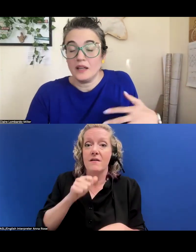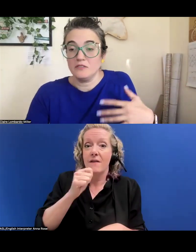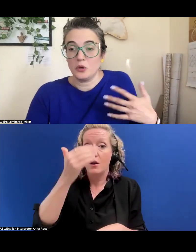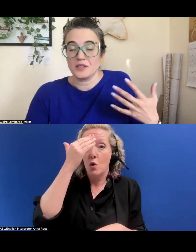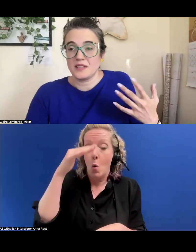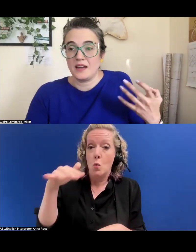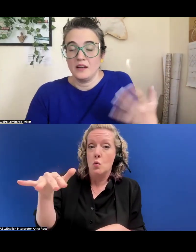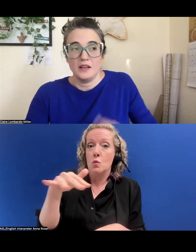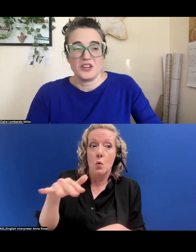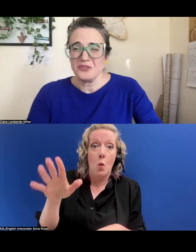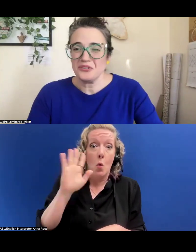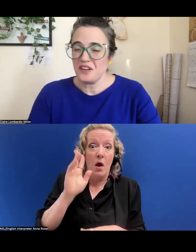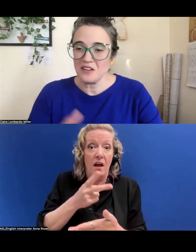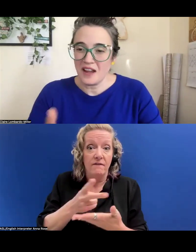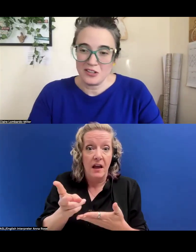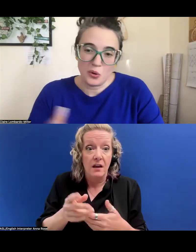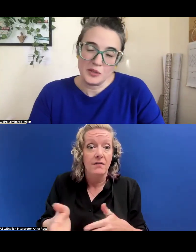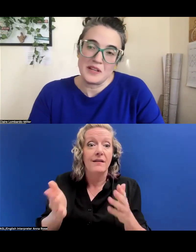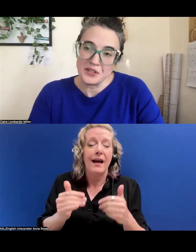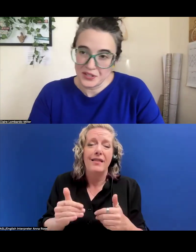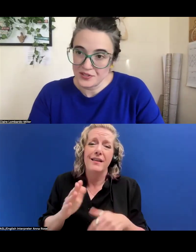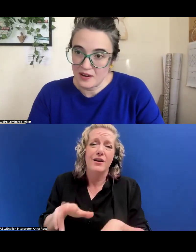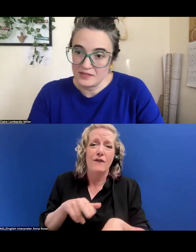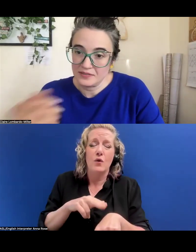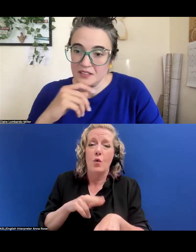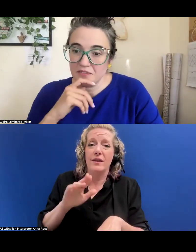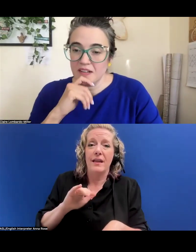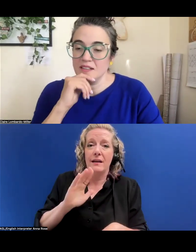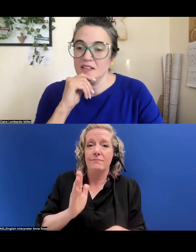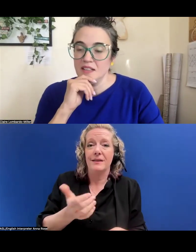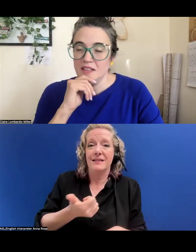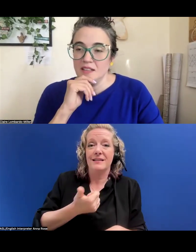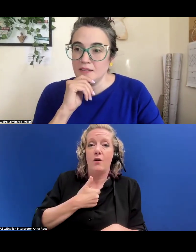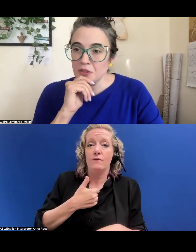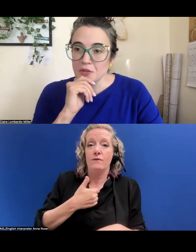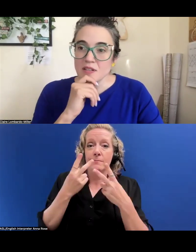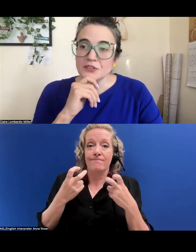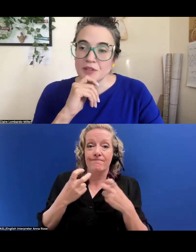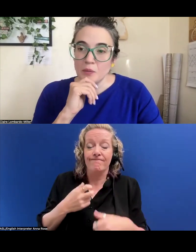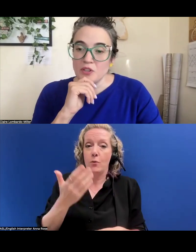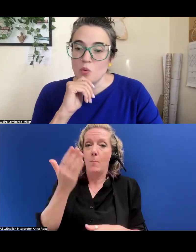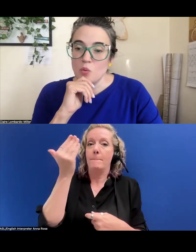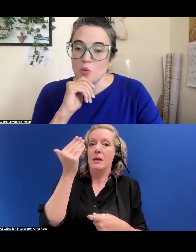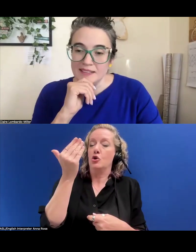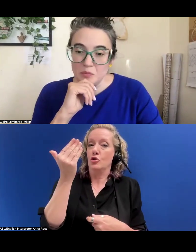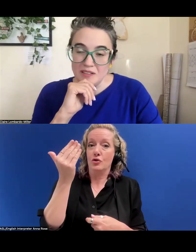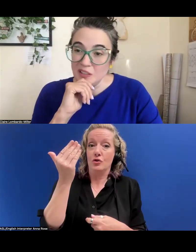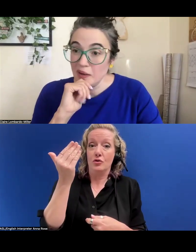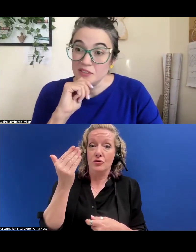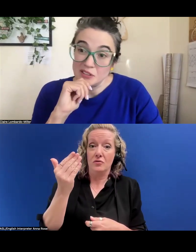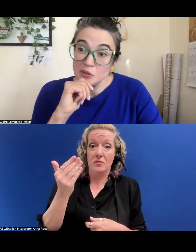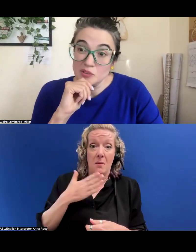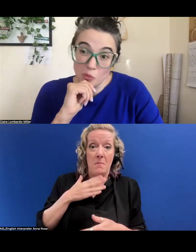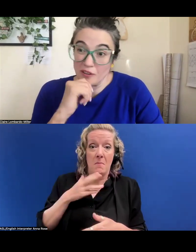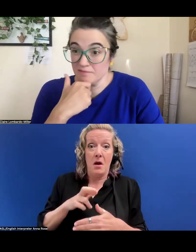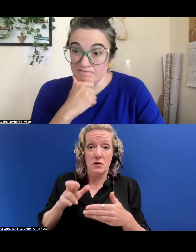like. And of course, that general fear of having to hold a mirror to yourself. If your results are not what you want, does that mean that you have